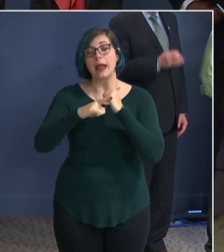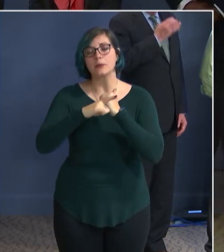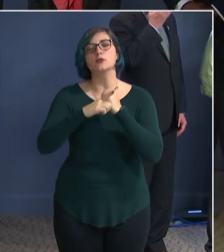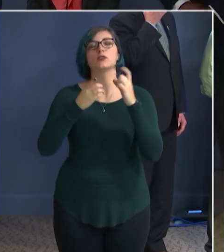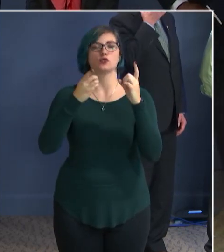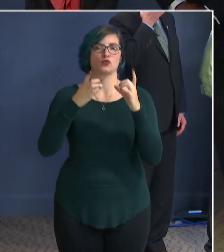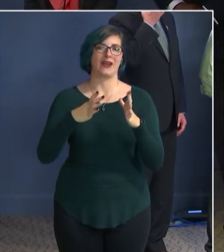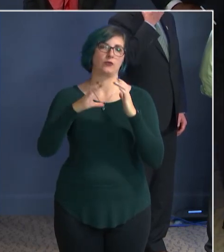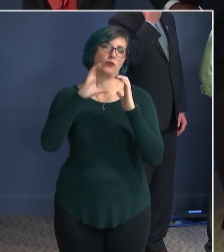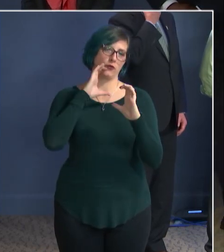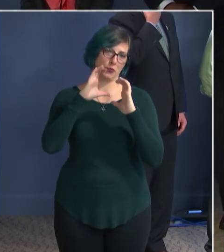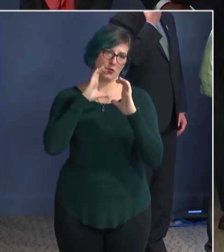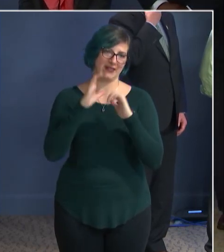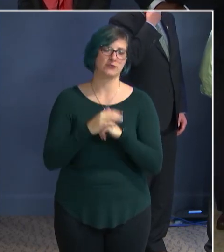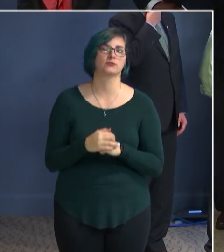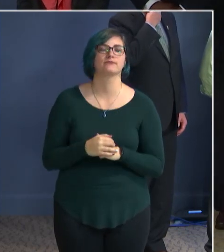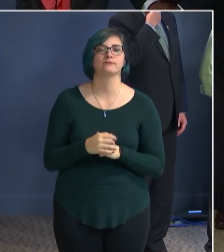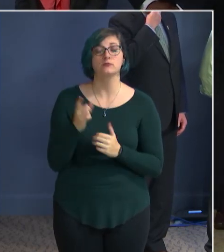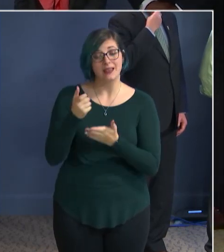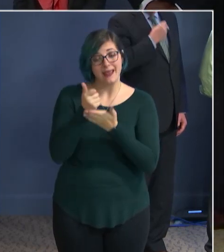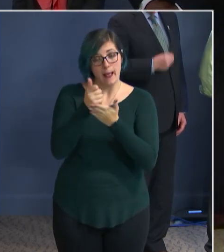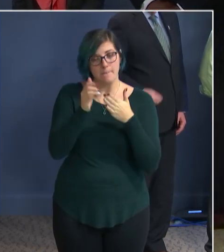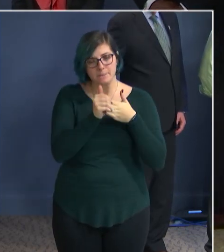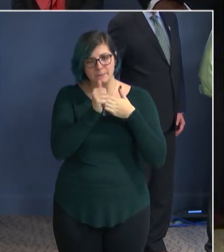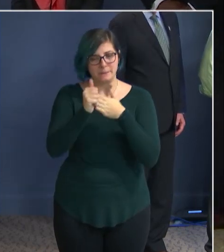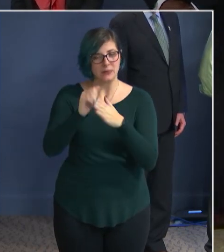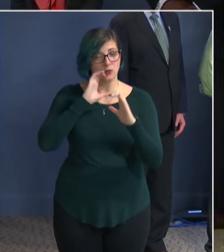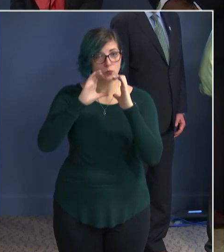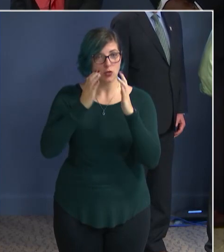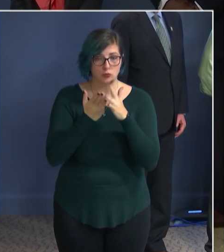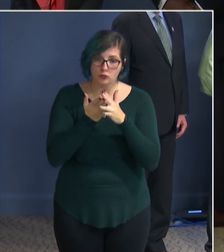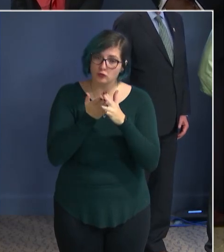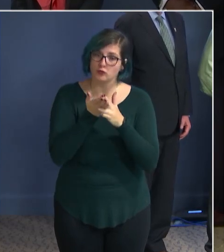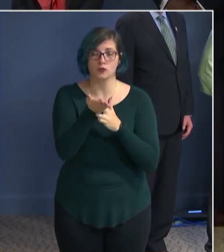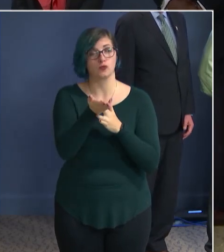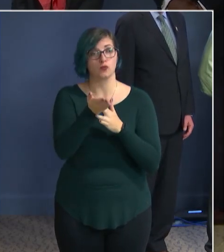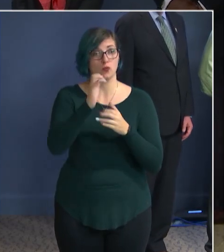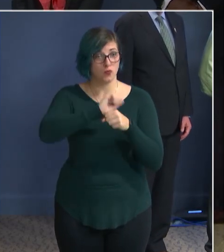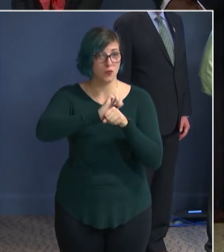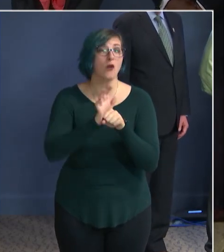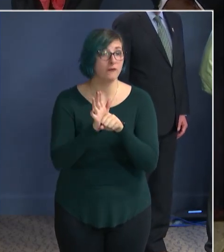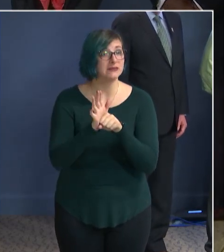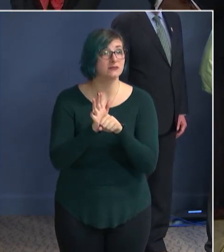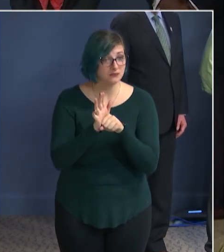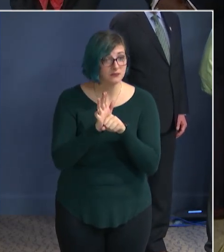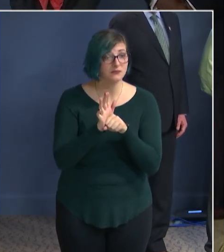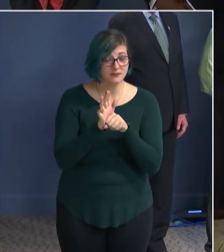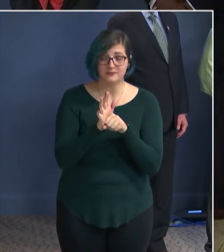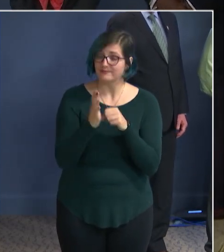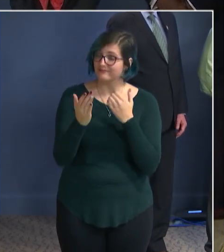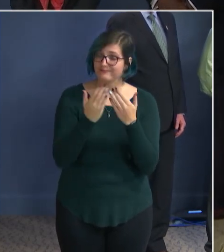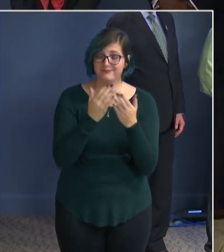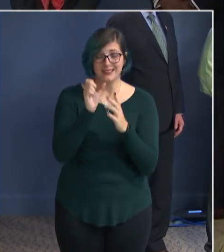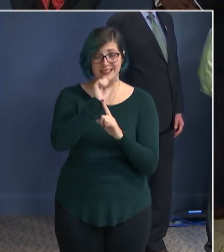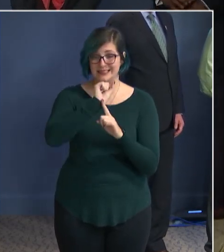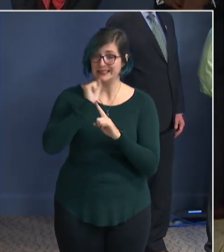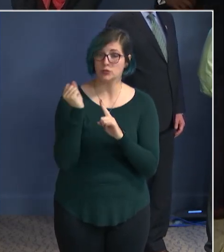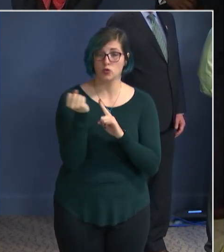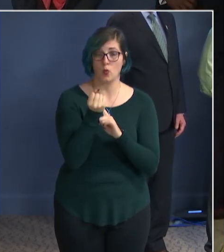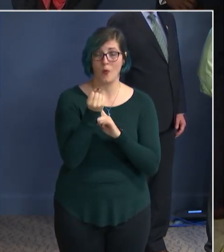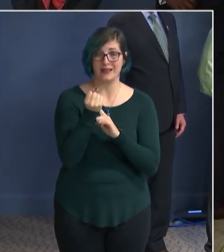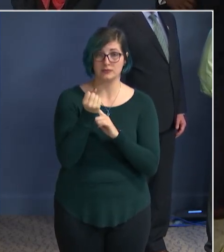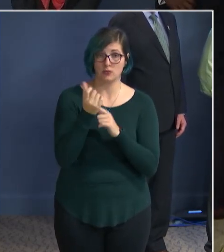communications. She helped lead our communications throughout COVID. at all situational updates.